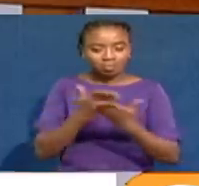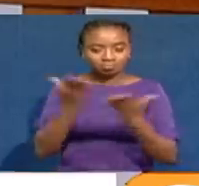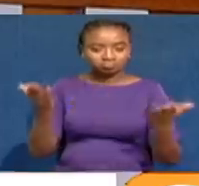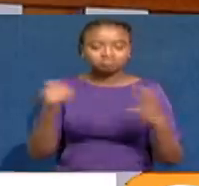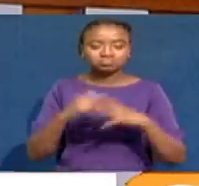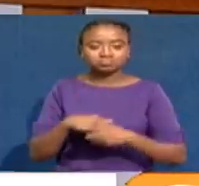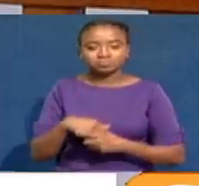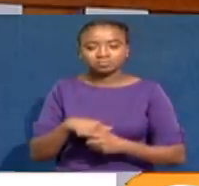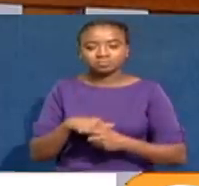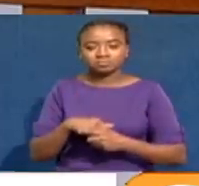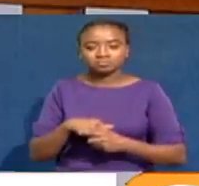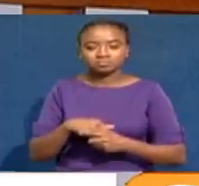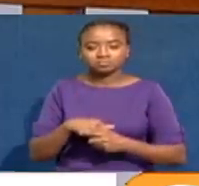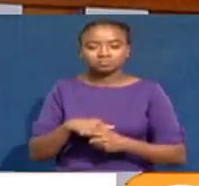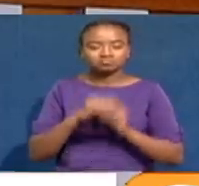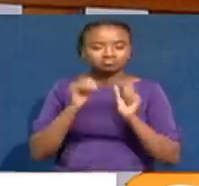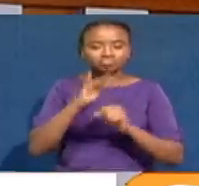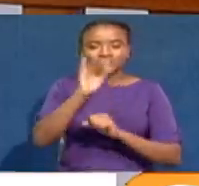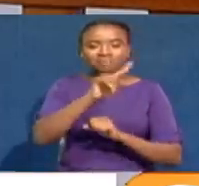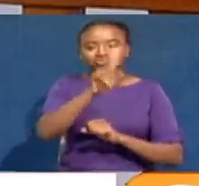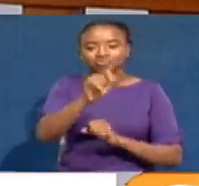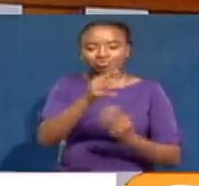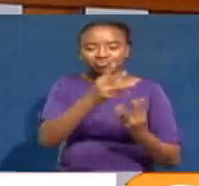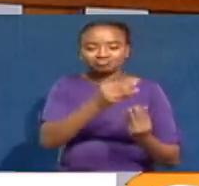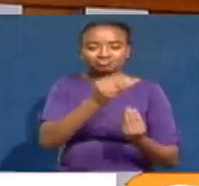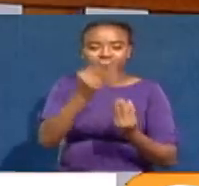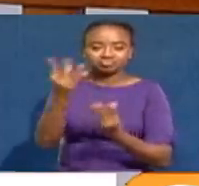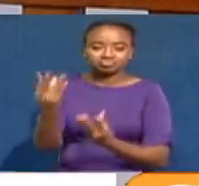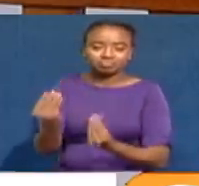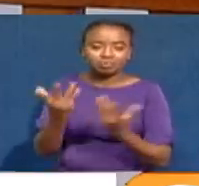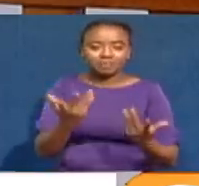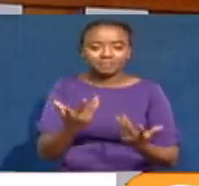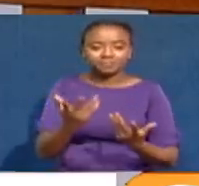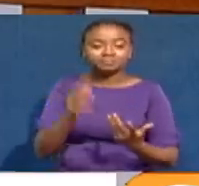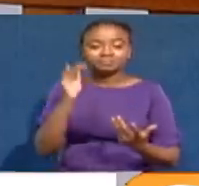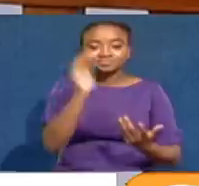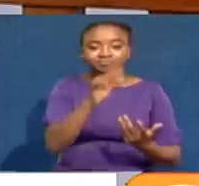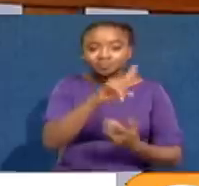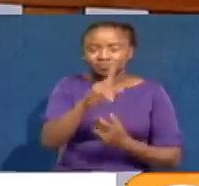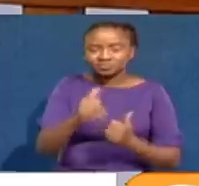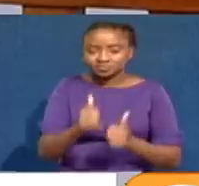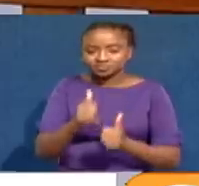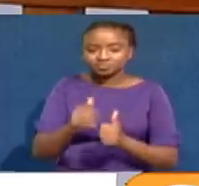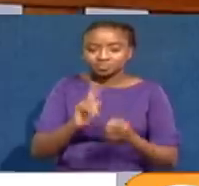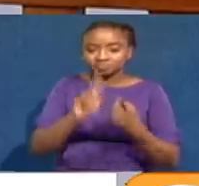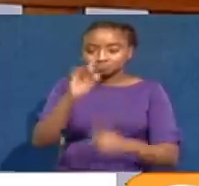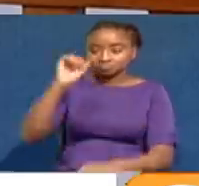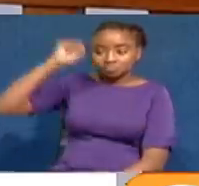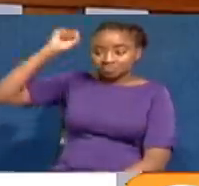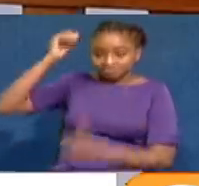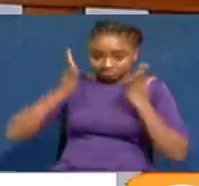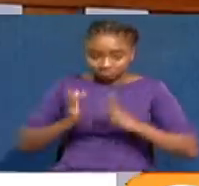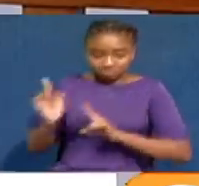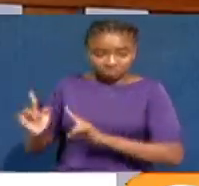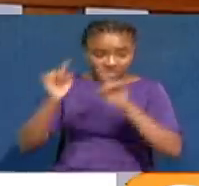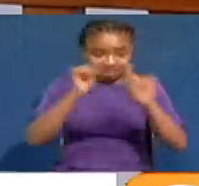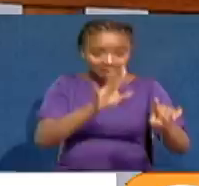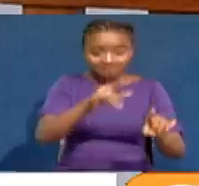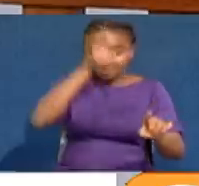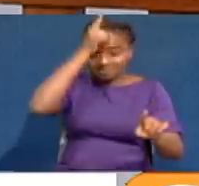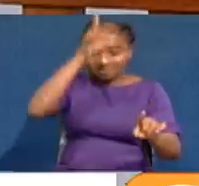be asked just a simple question. When politicians come around your village asking for